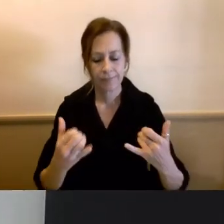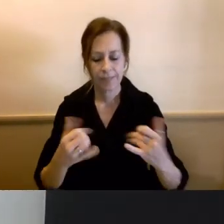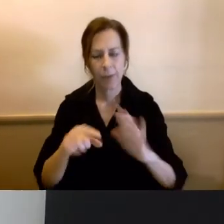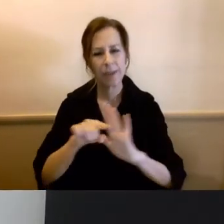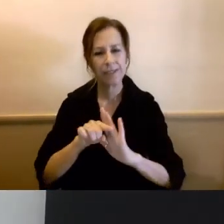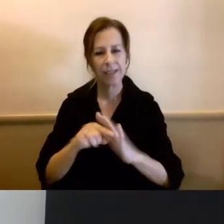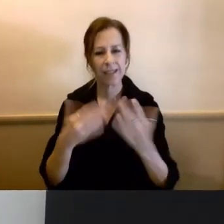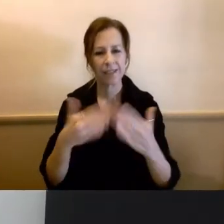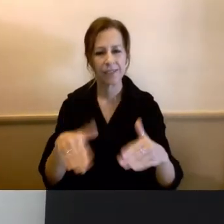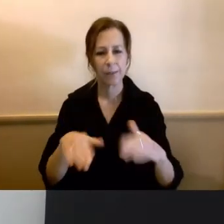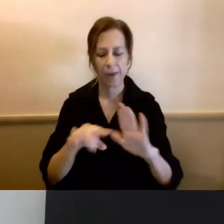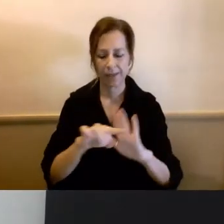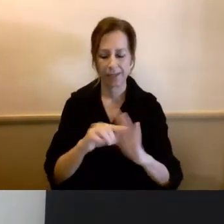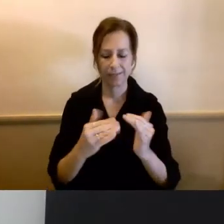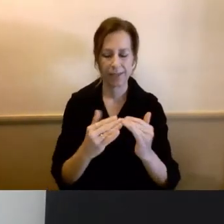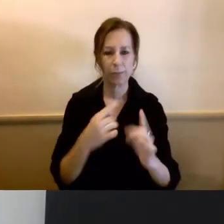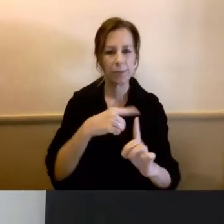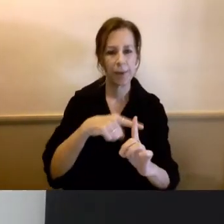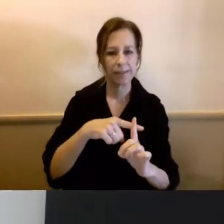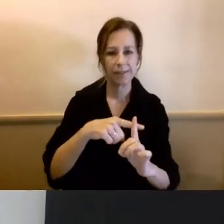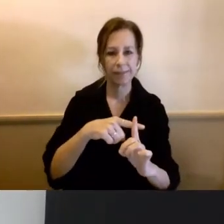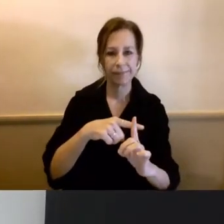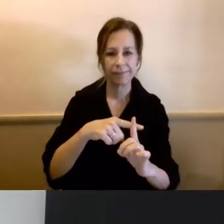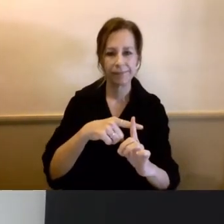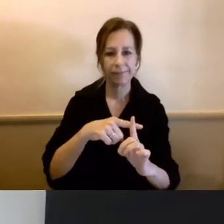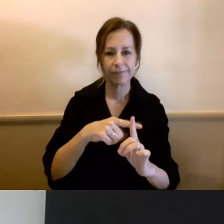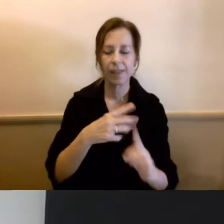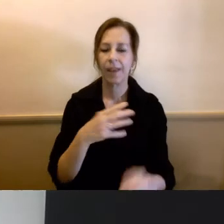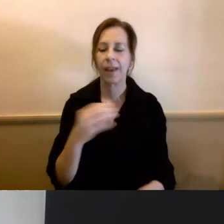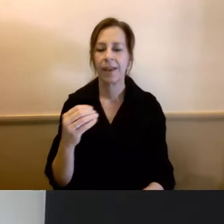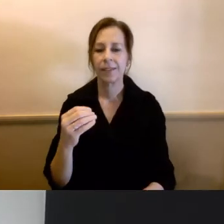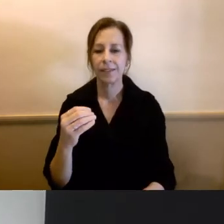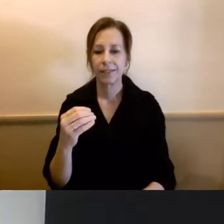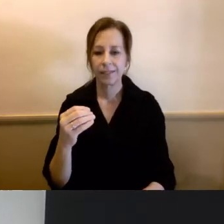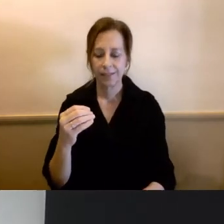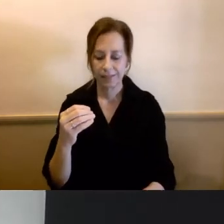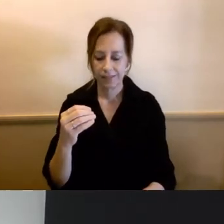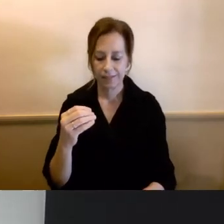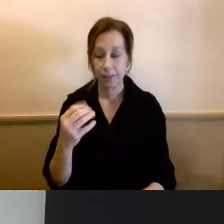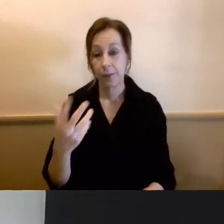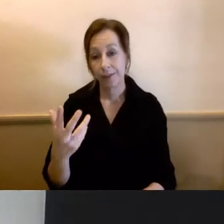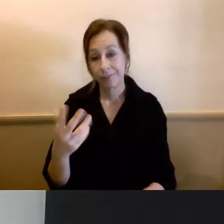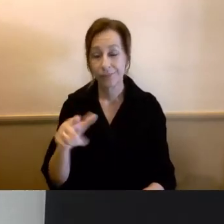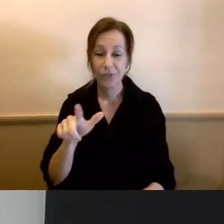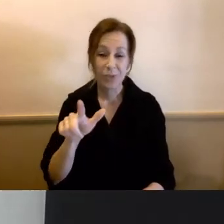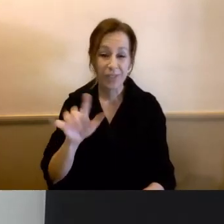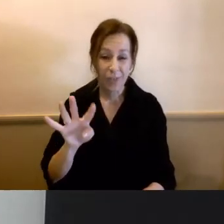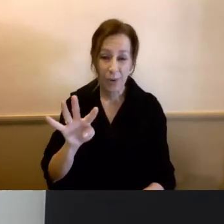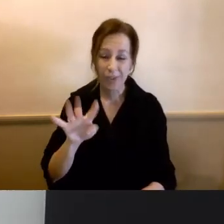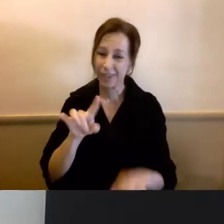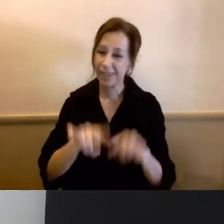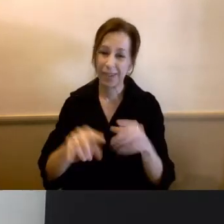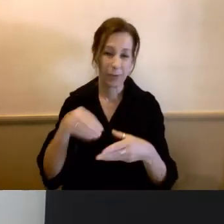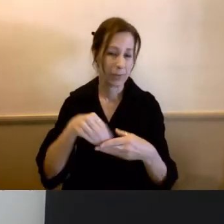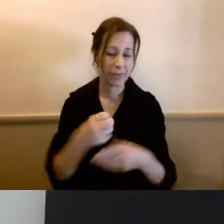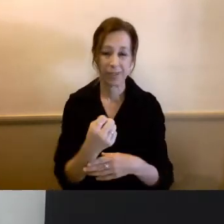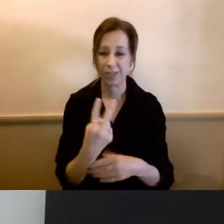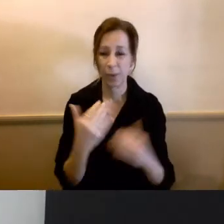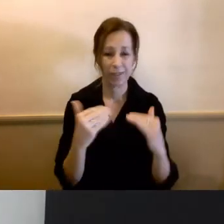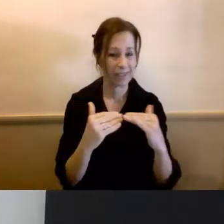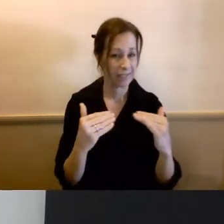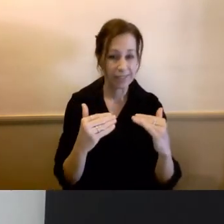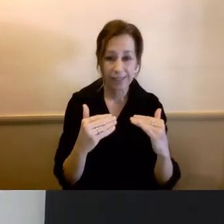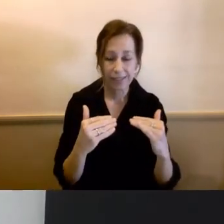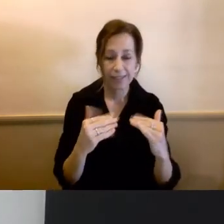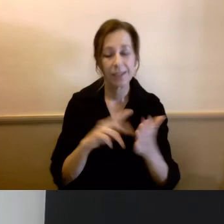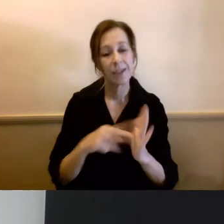Over here, a negative divided by a negative is a positive. And then, well, 24 cannot go into 12